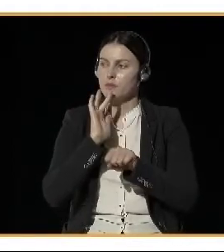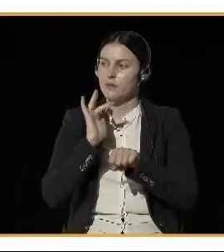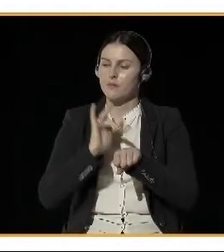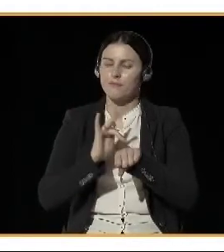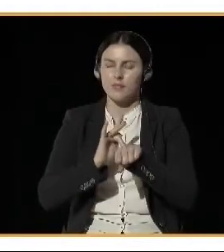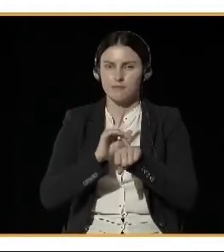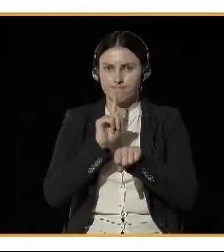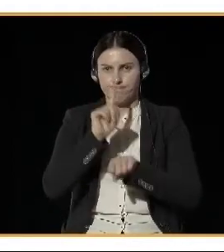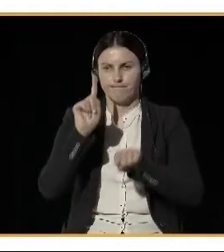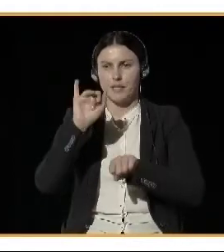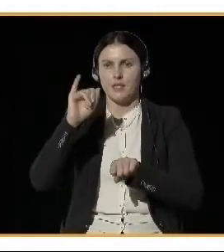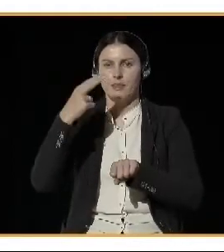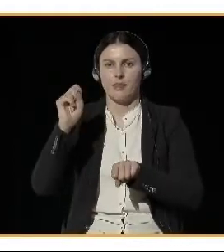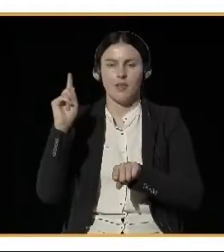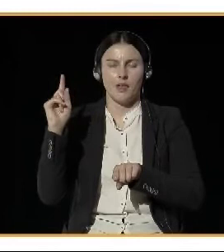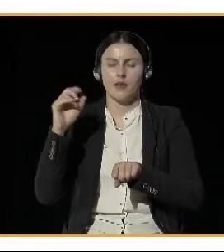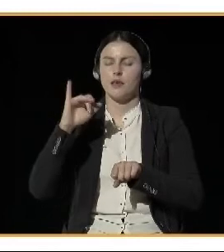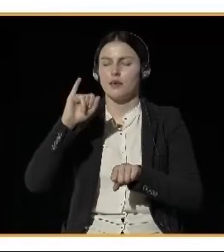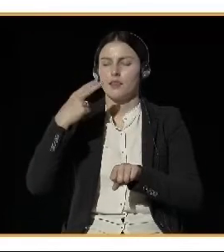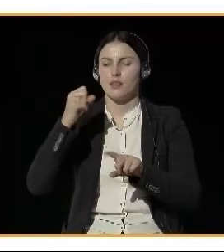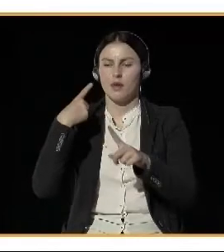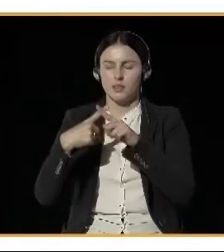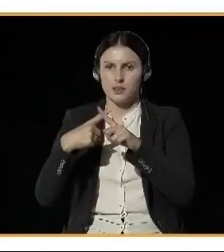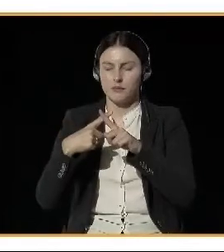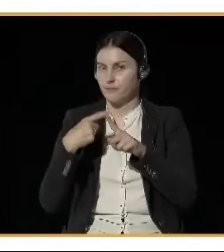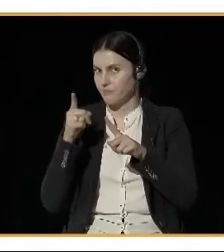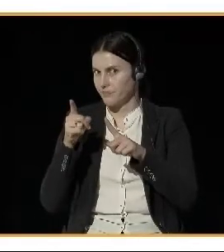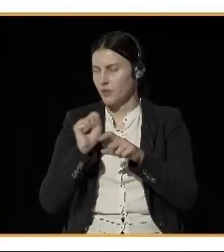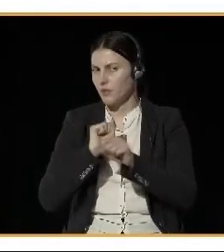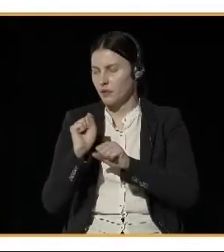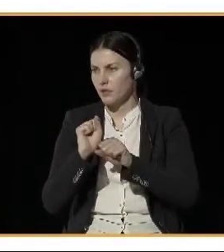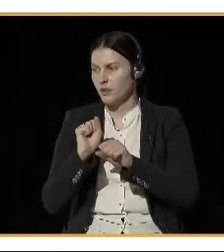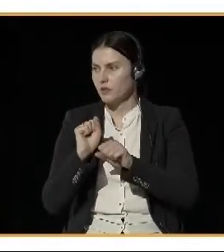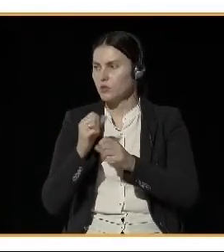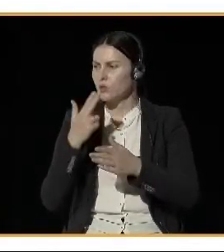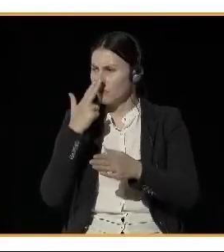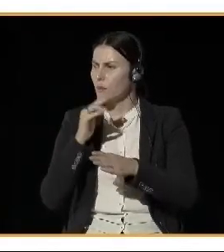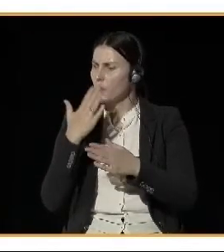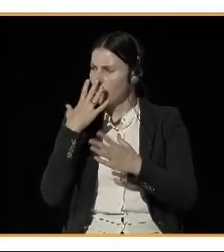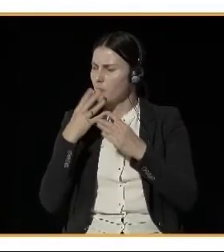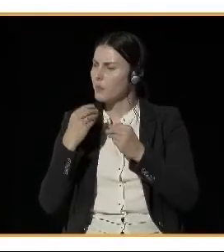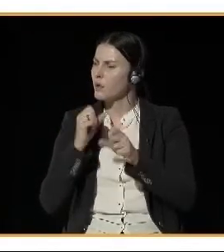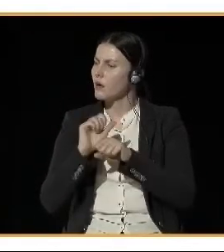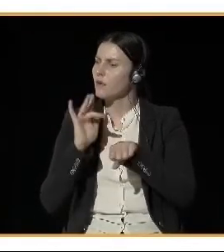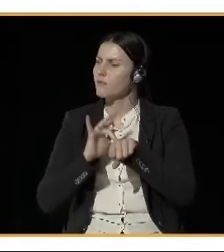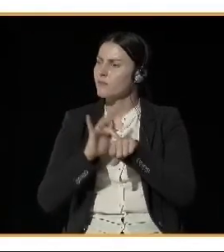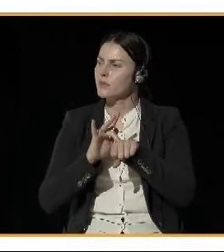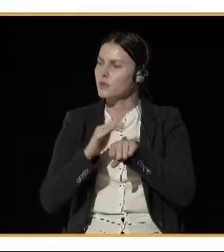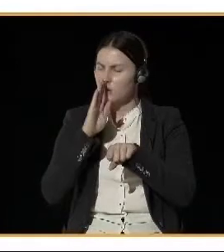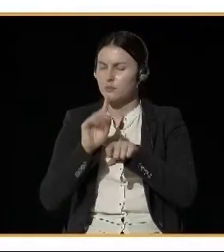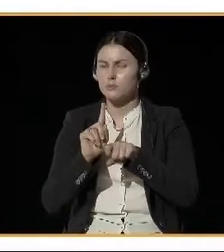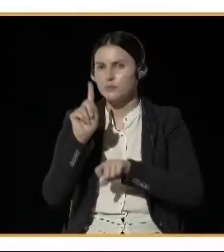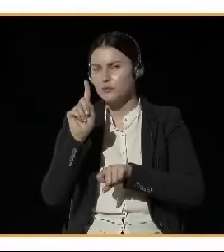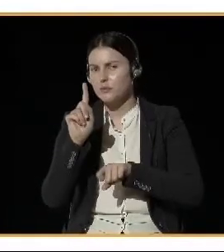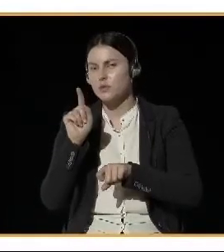the active aging is being measured throughout the European countries. It is a tool to measure the